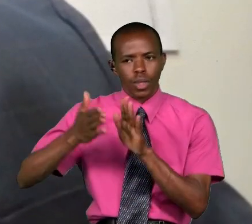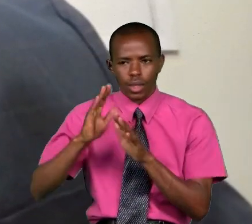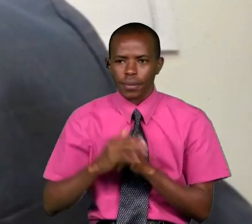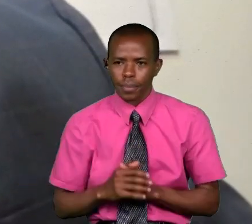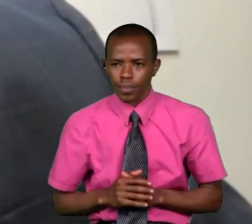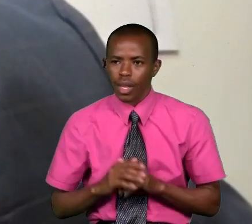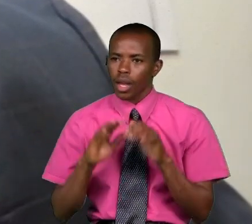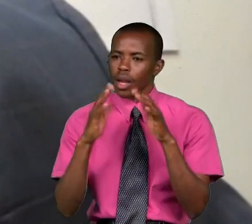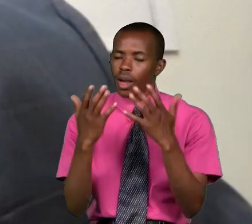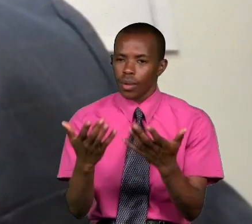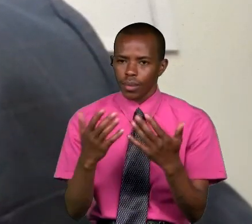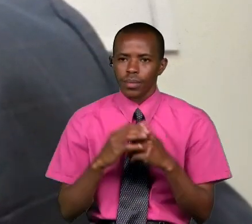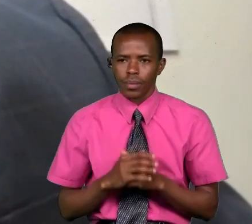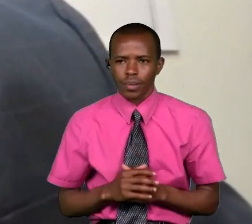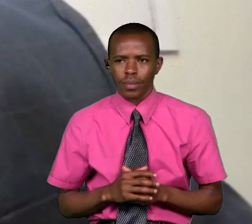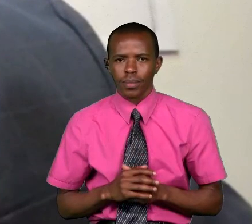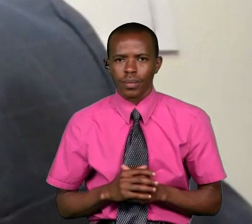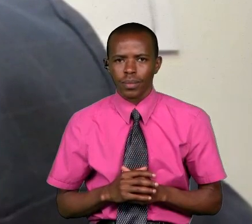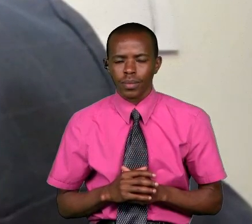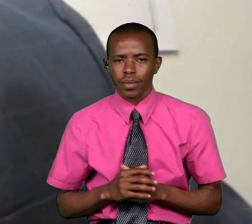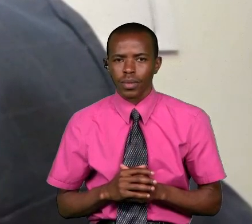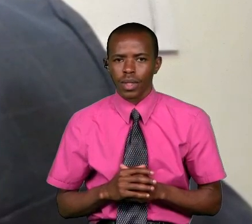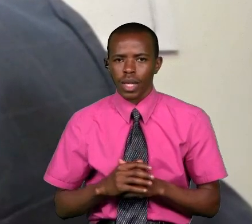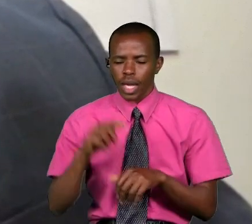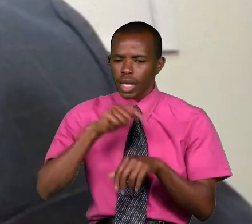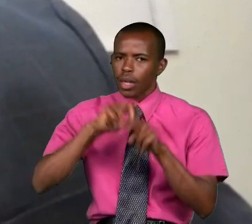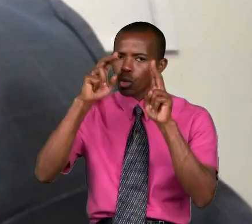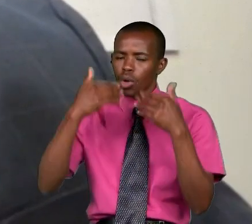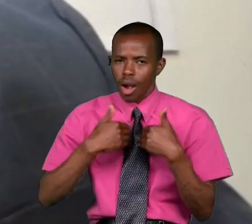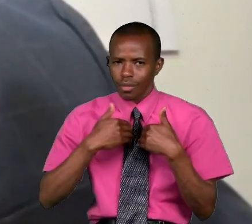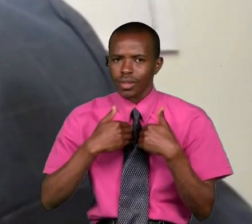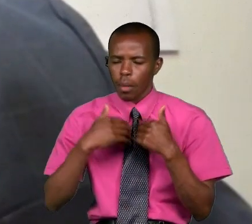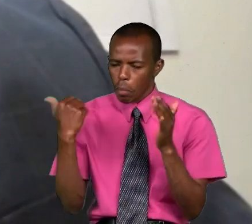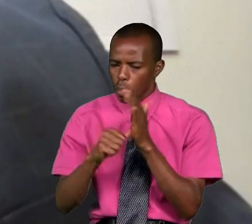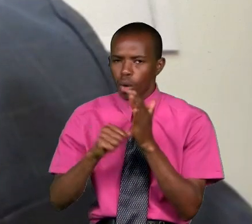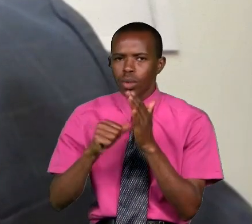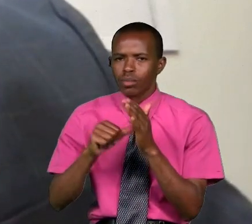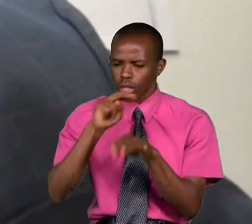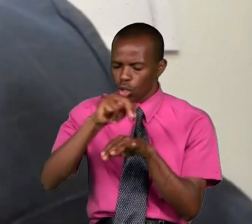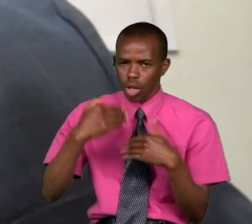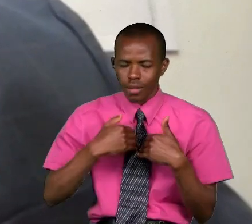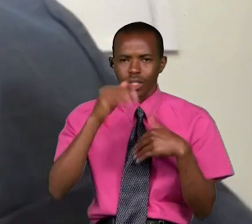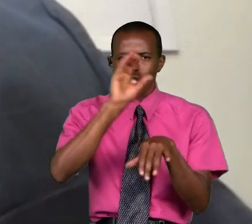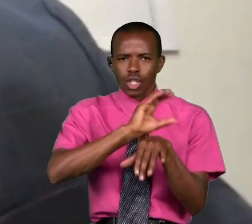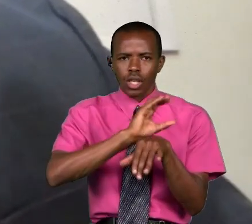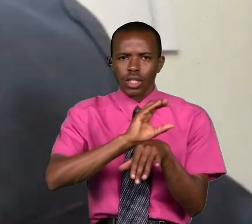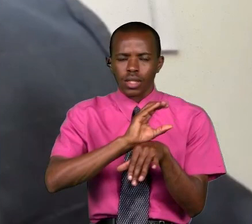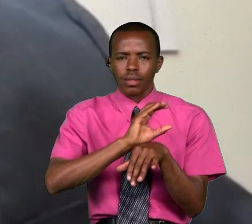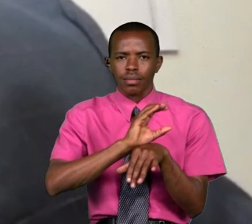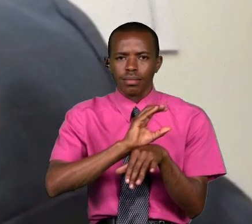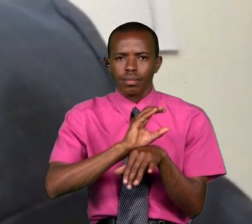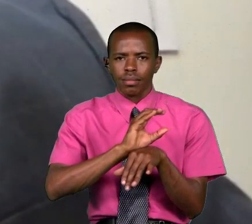in that whenever we had issues in this nation, the church has played a key